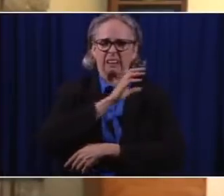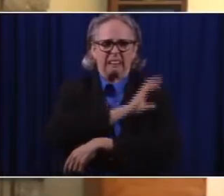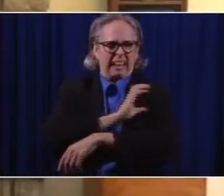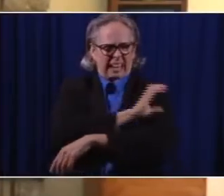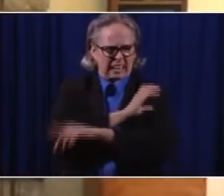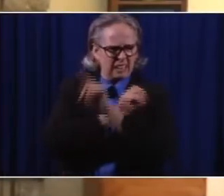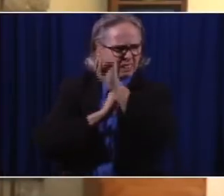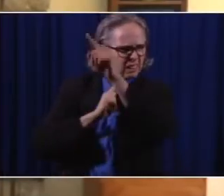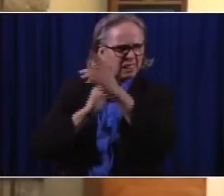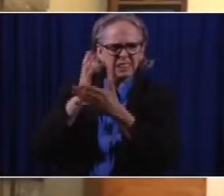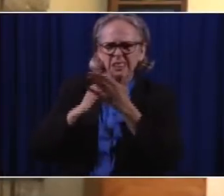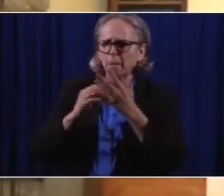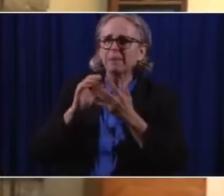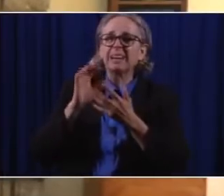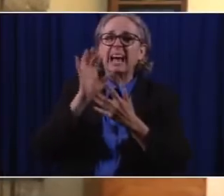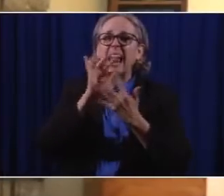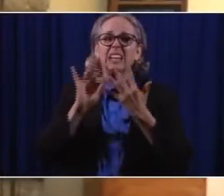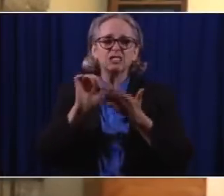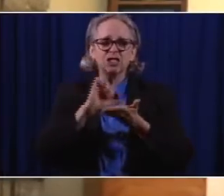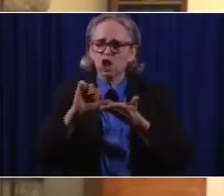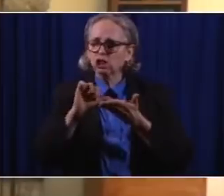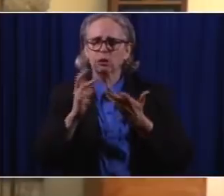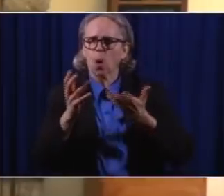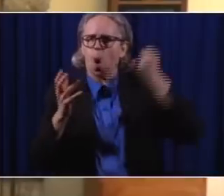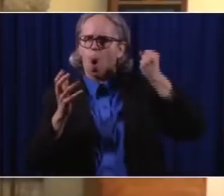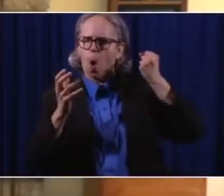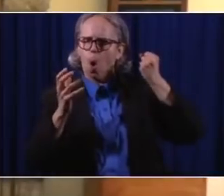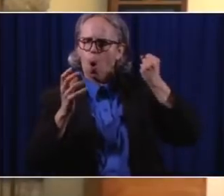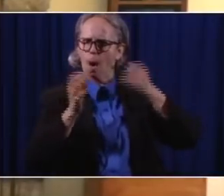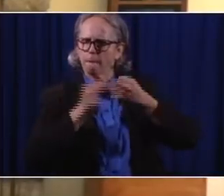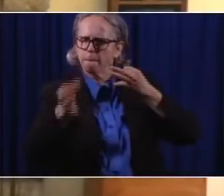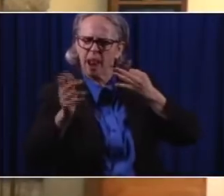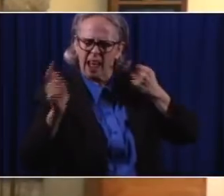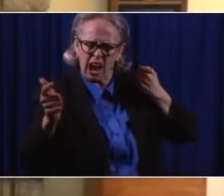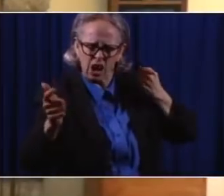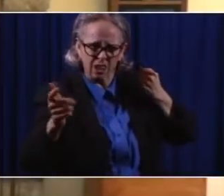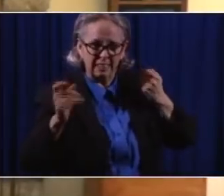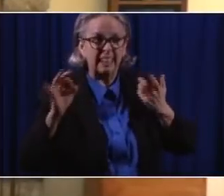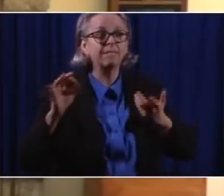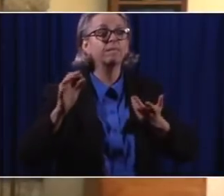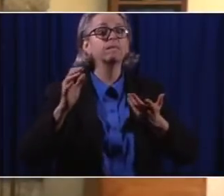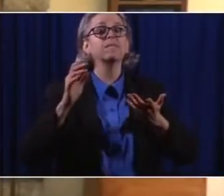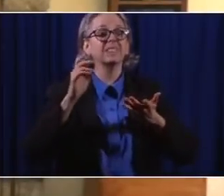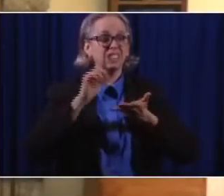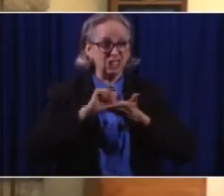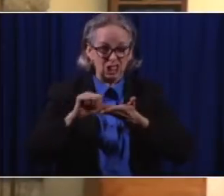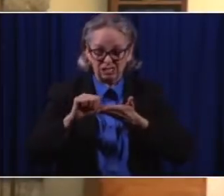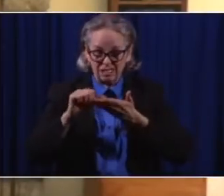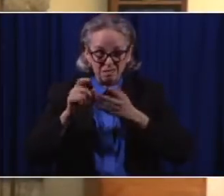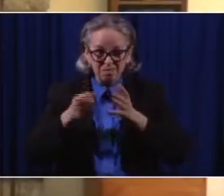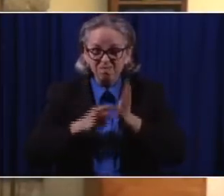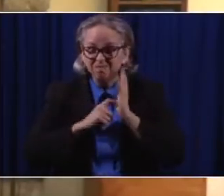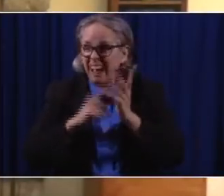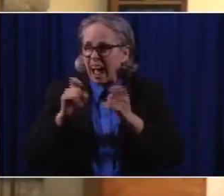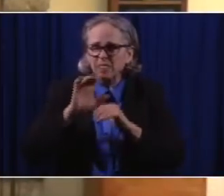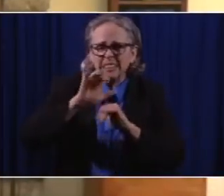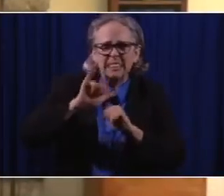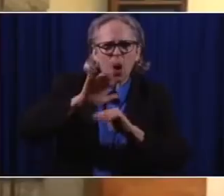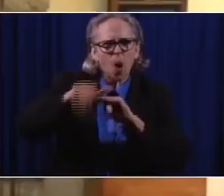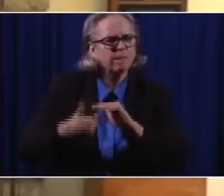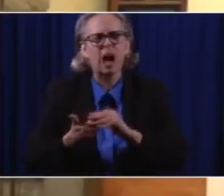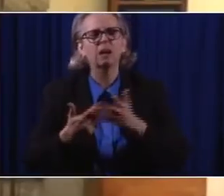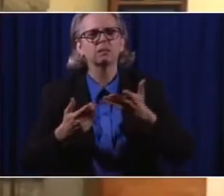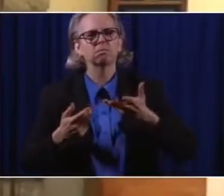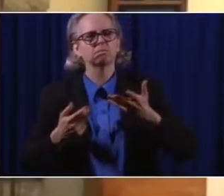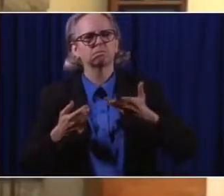elective surgeries where someone had to spend the night. And the reason they had that line is because it's